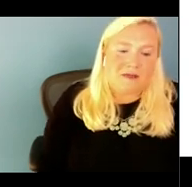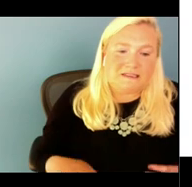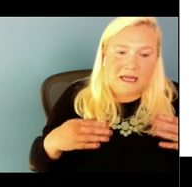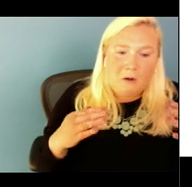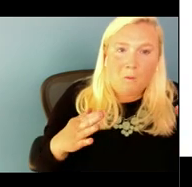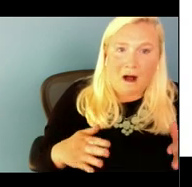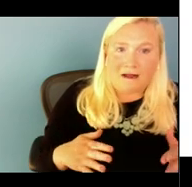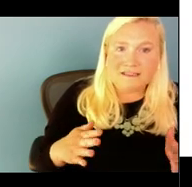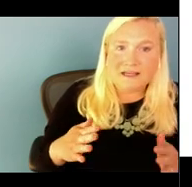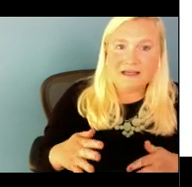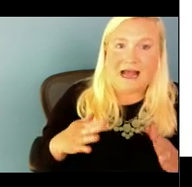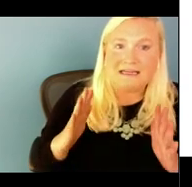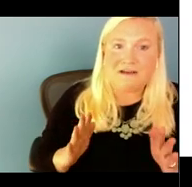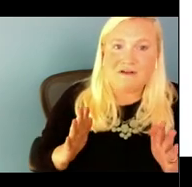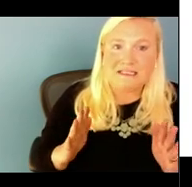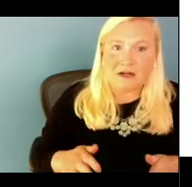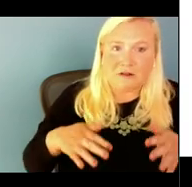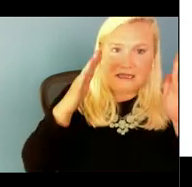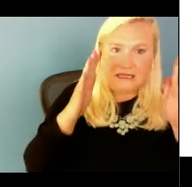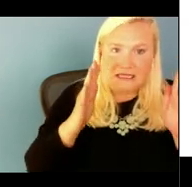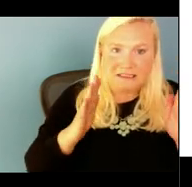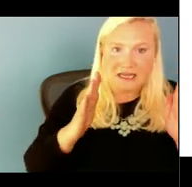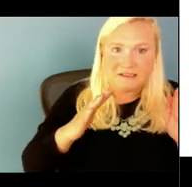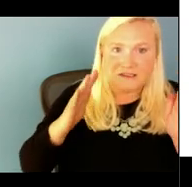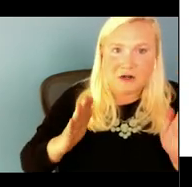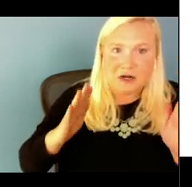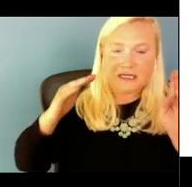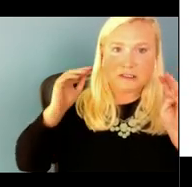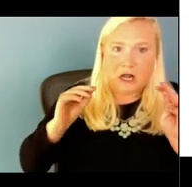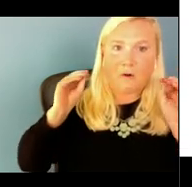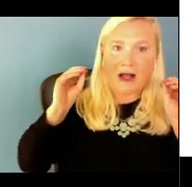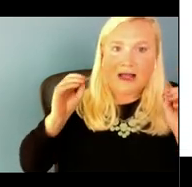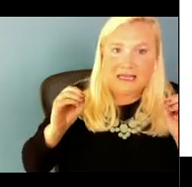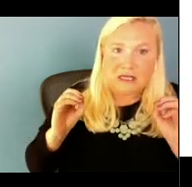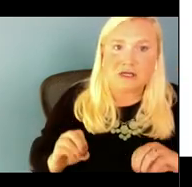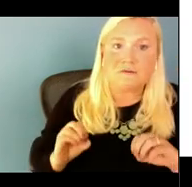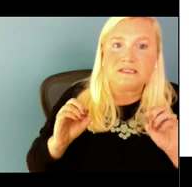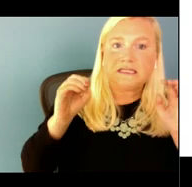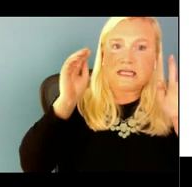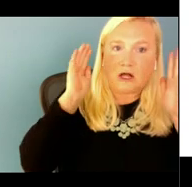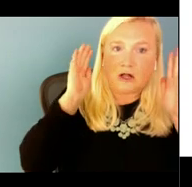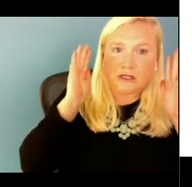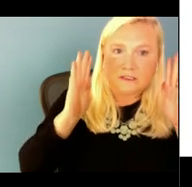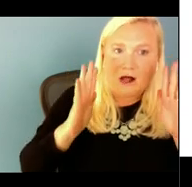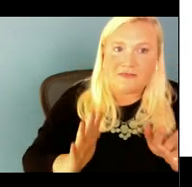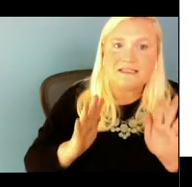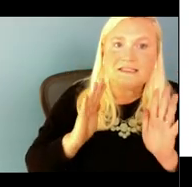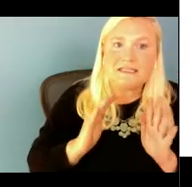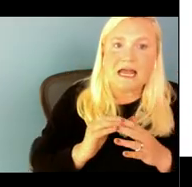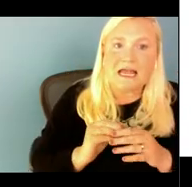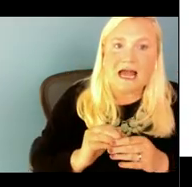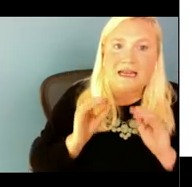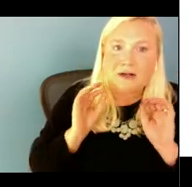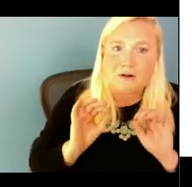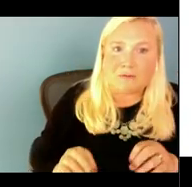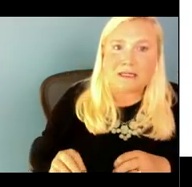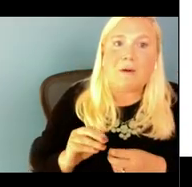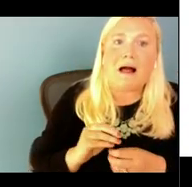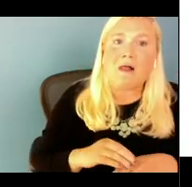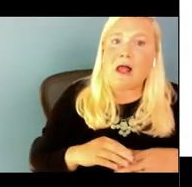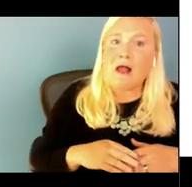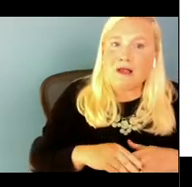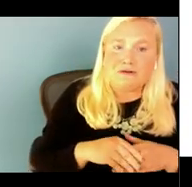as SLPs, like want activities that are like, this says stuttering, so I can use this and I'll use it on this day and